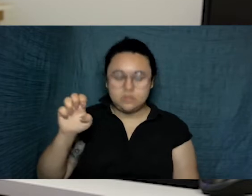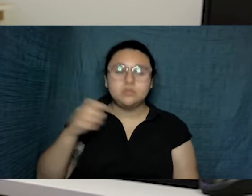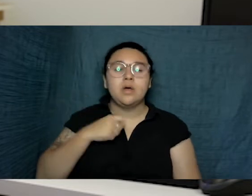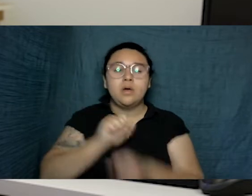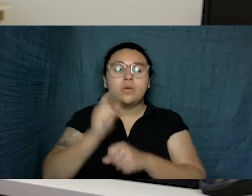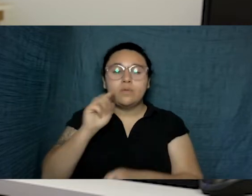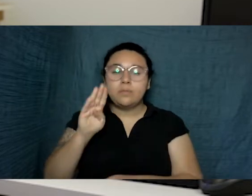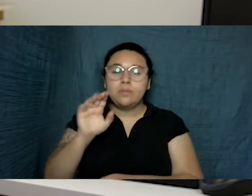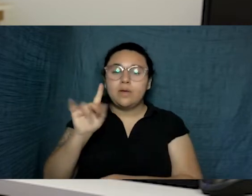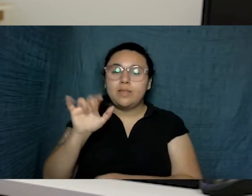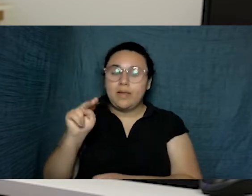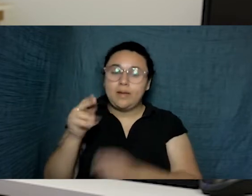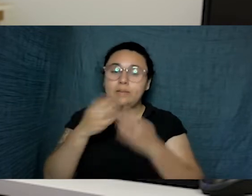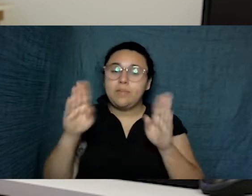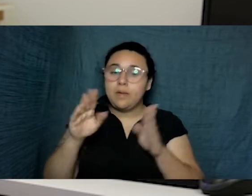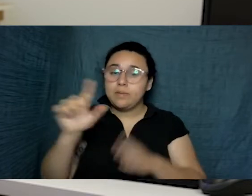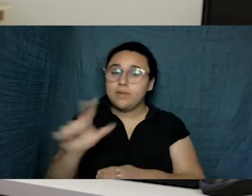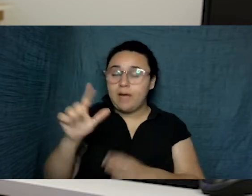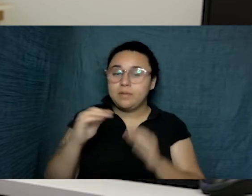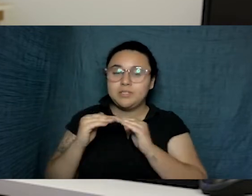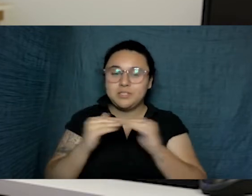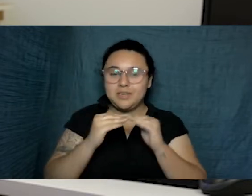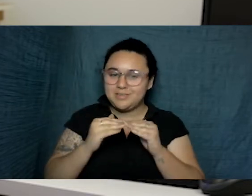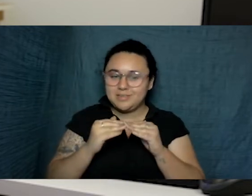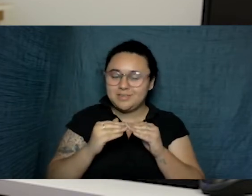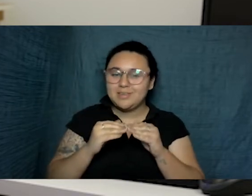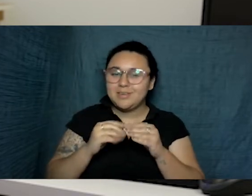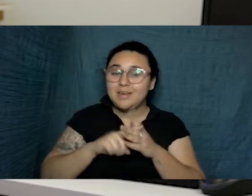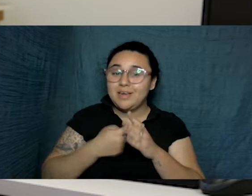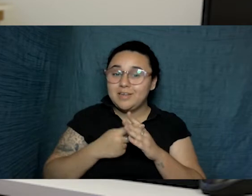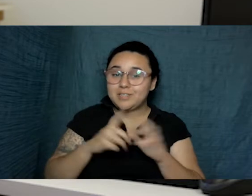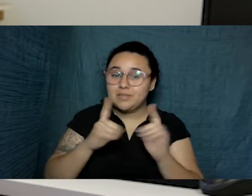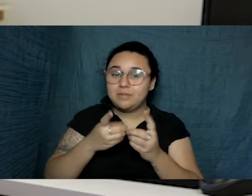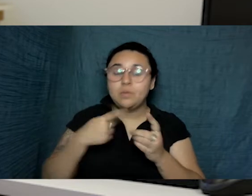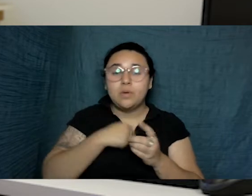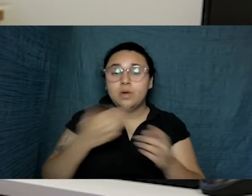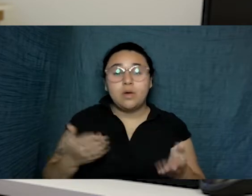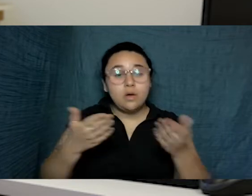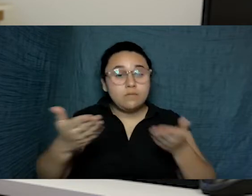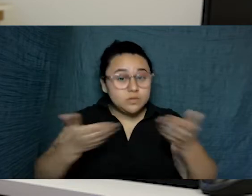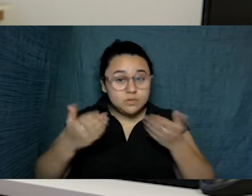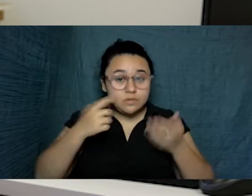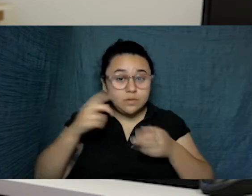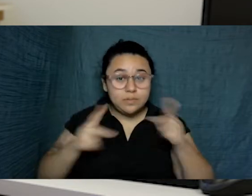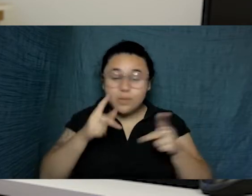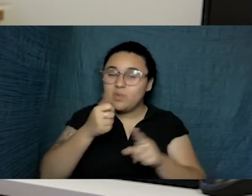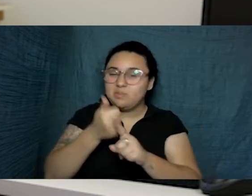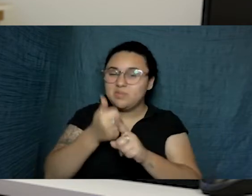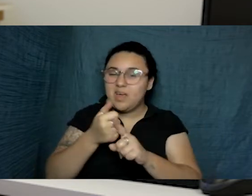Brooklyn Public Library's Justice Initiatives Department. We offer services to people who